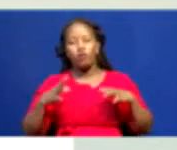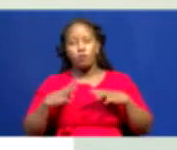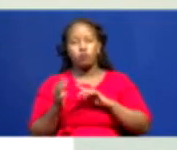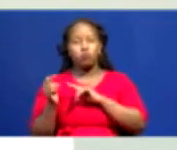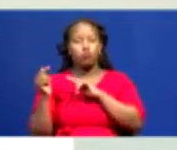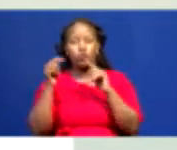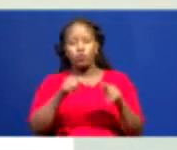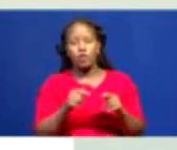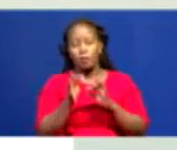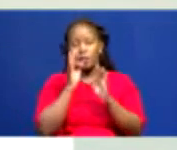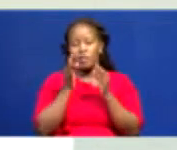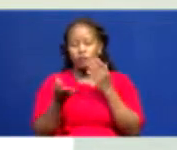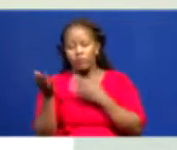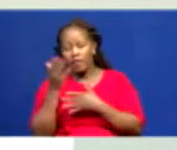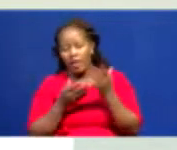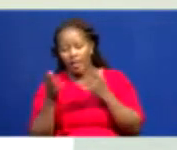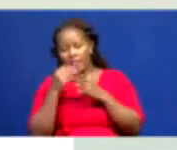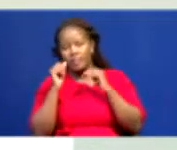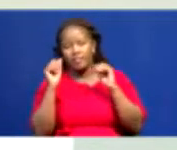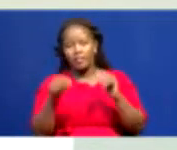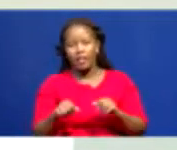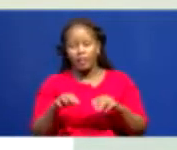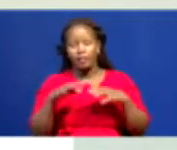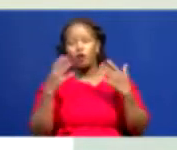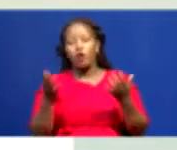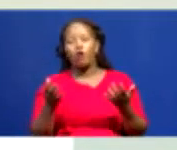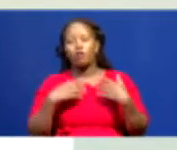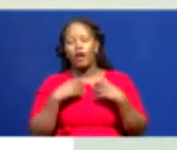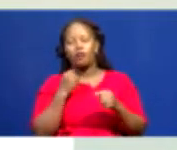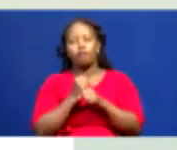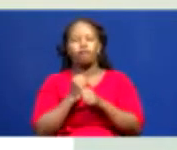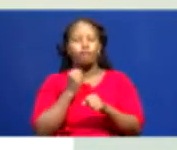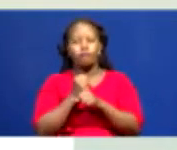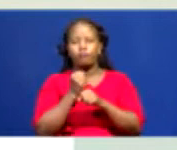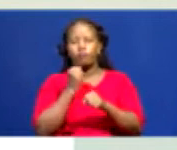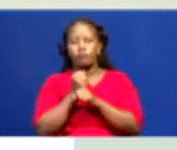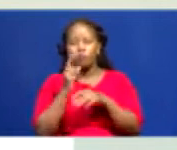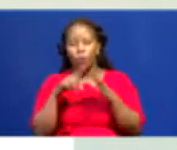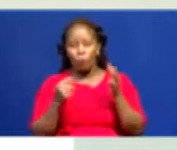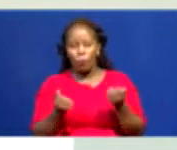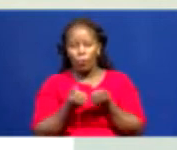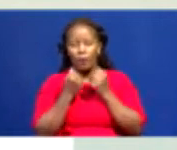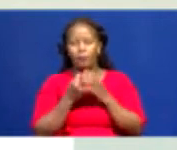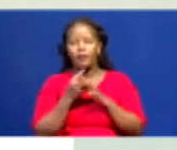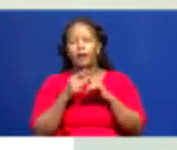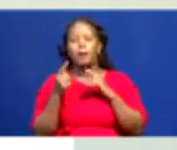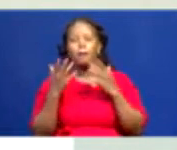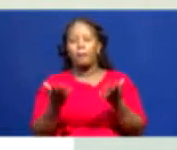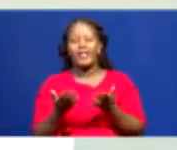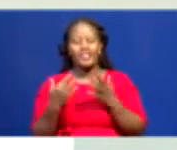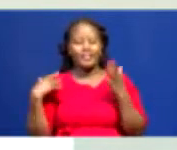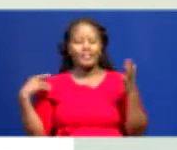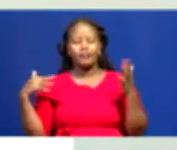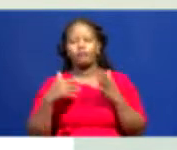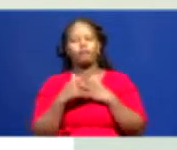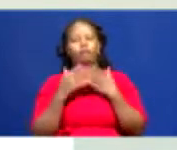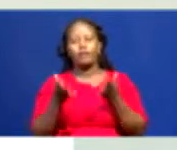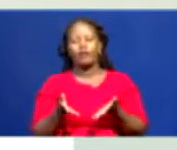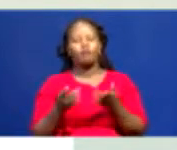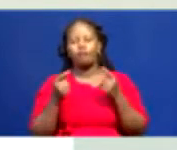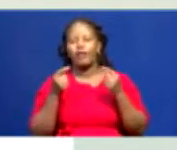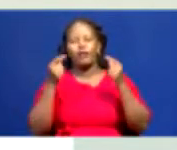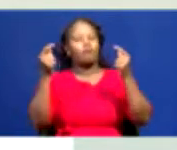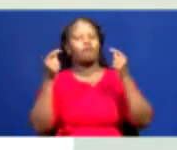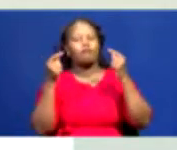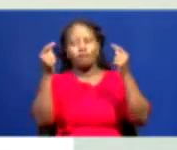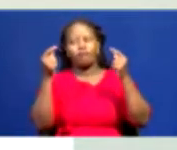actually engage or do their businesses. That is what has been happening. But so far, Irene, the demonstrations have been